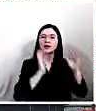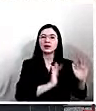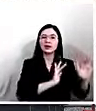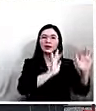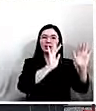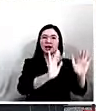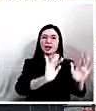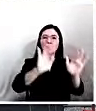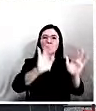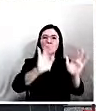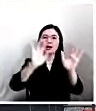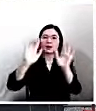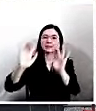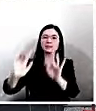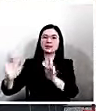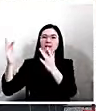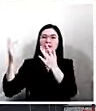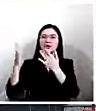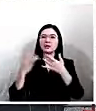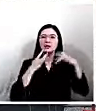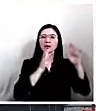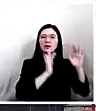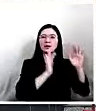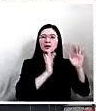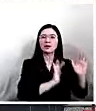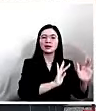Lord, have